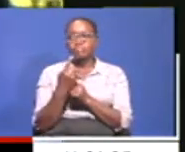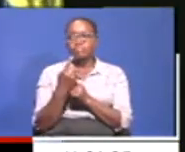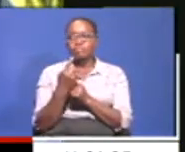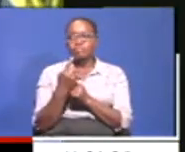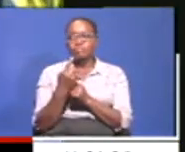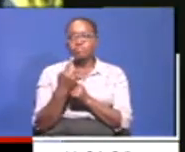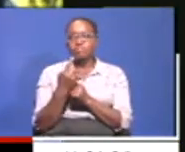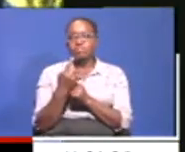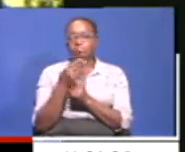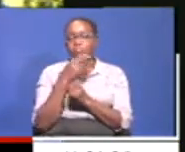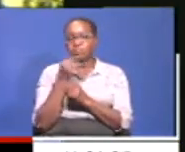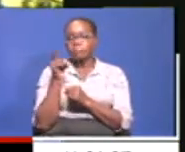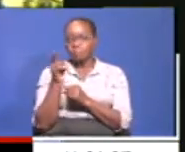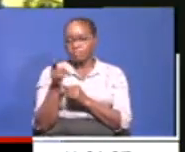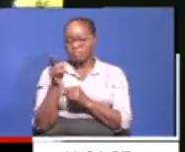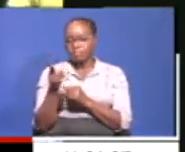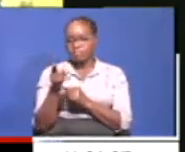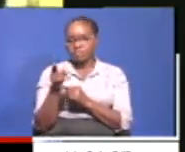a man. And